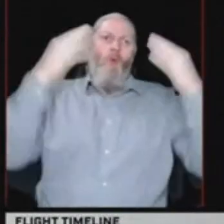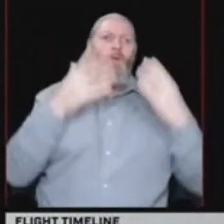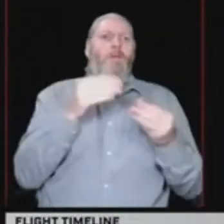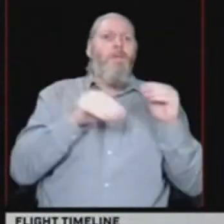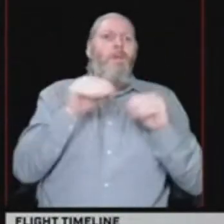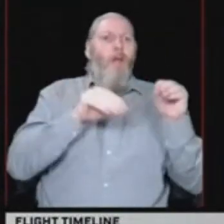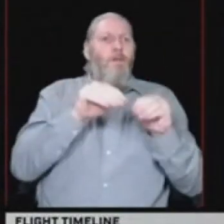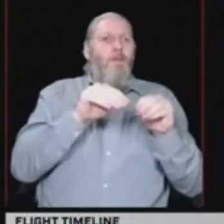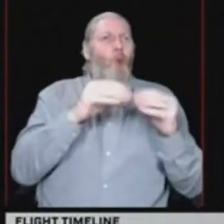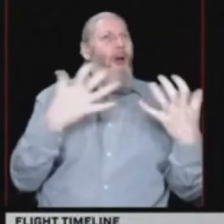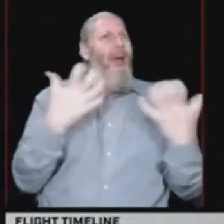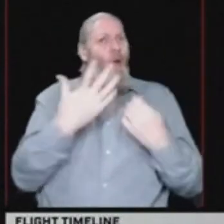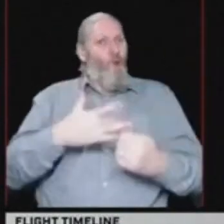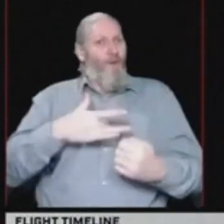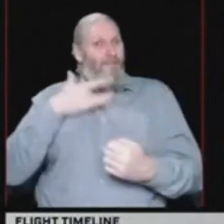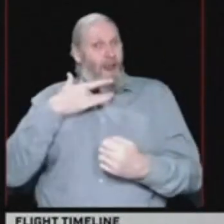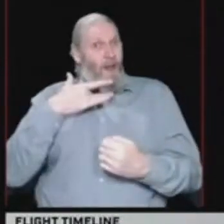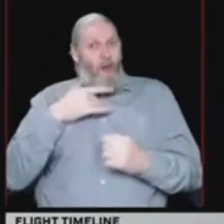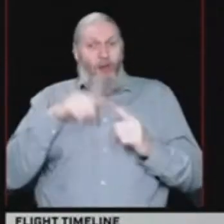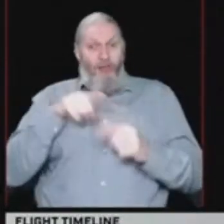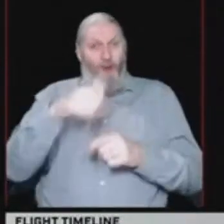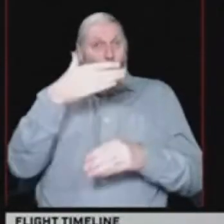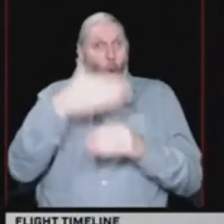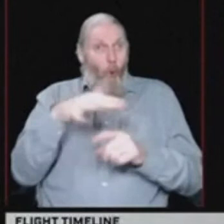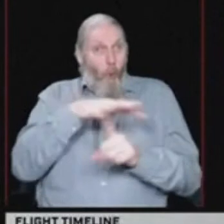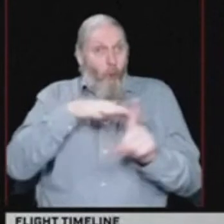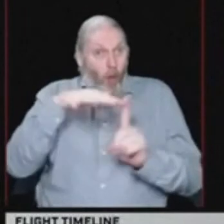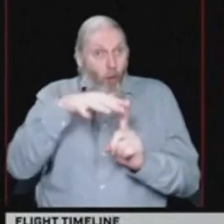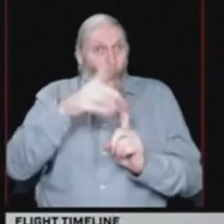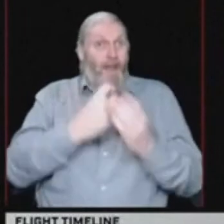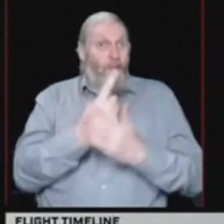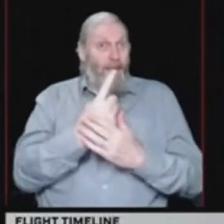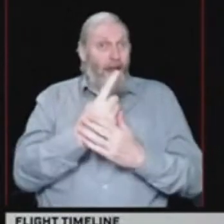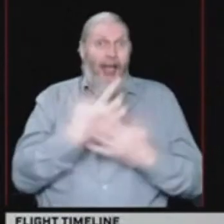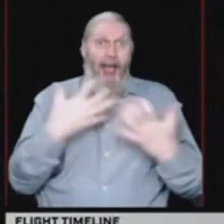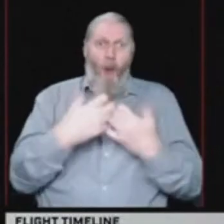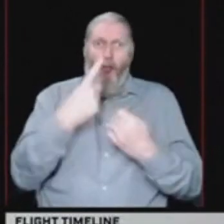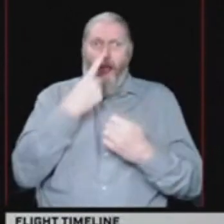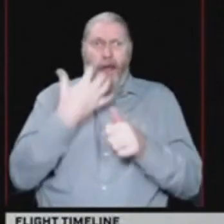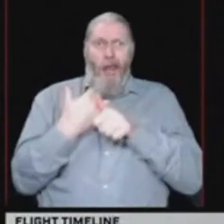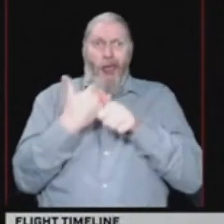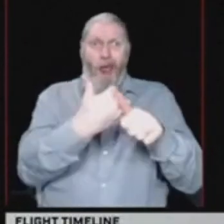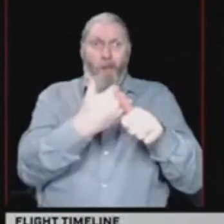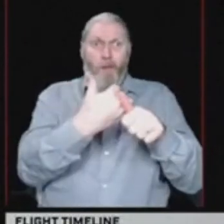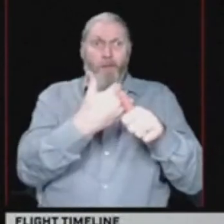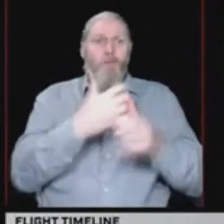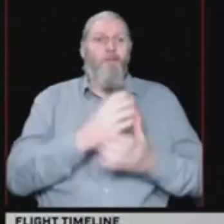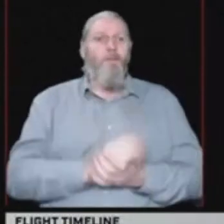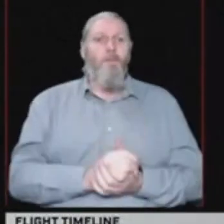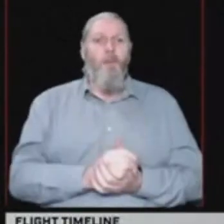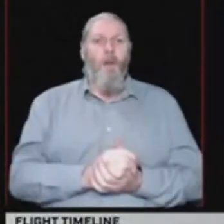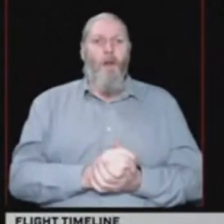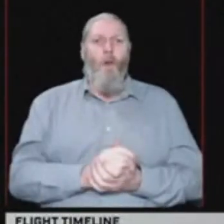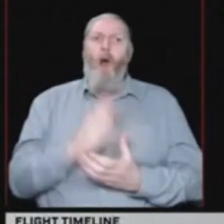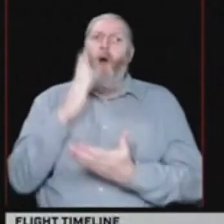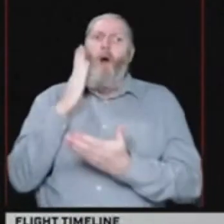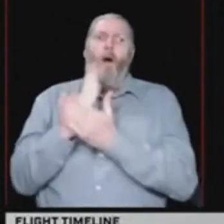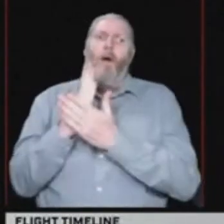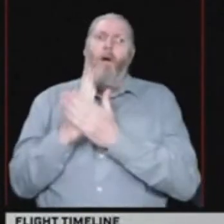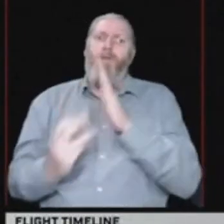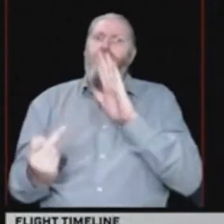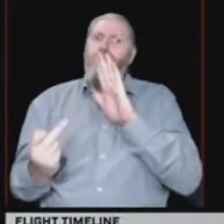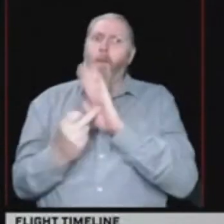in Cornwall contributing to that? Well, look, it's hugely important that I was just looking across the kind of list